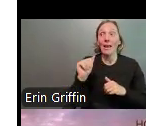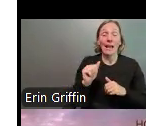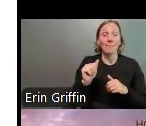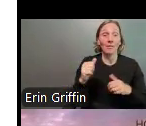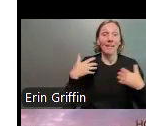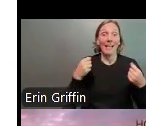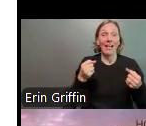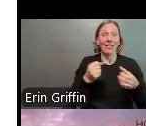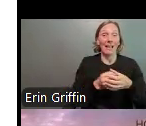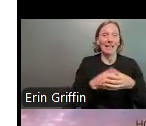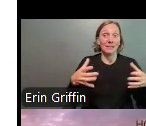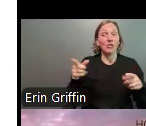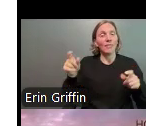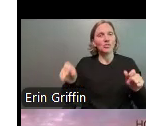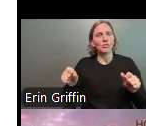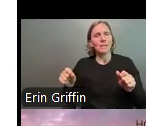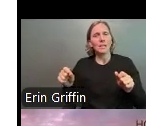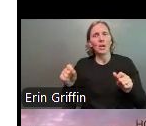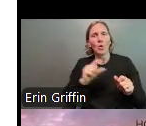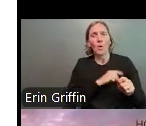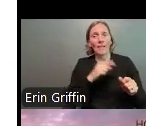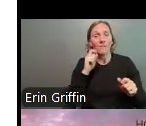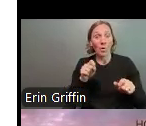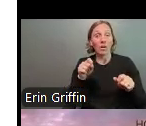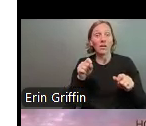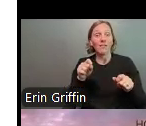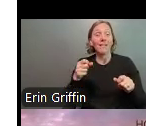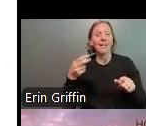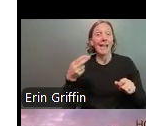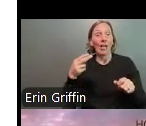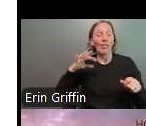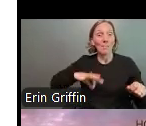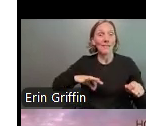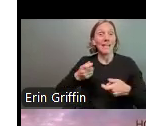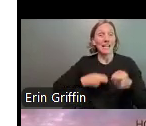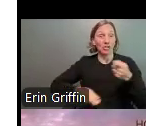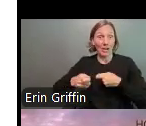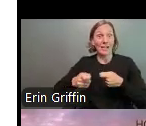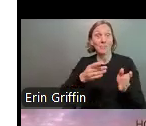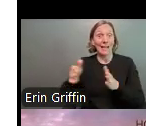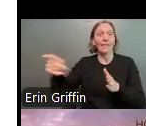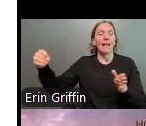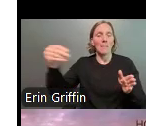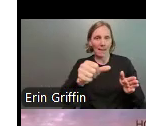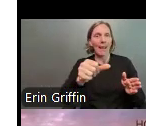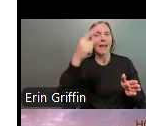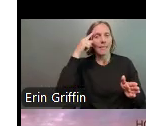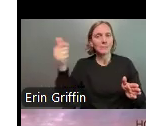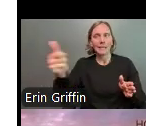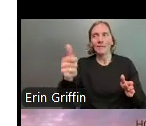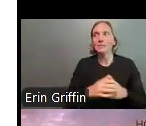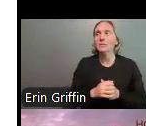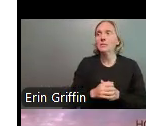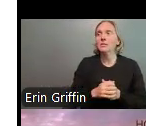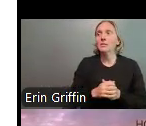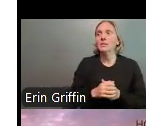should be eligible for one, to purchase over the health benefit exchange. Noting here that clients under